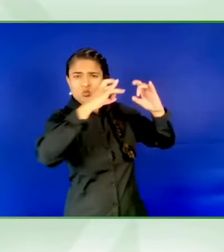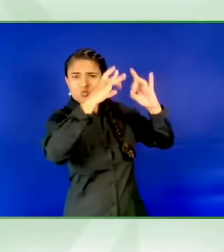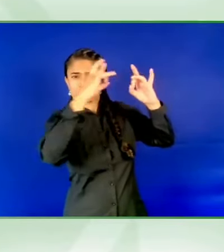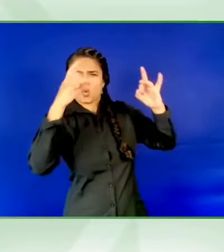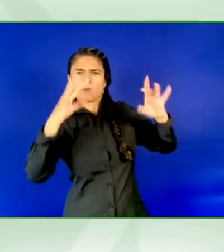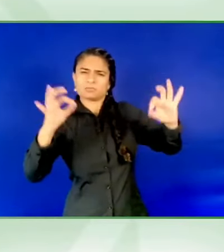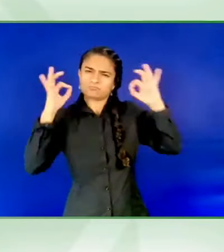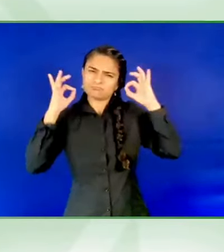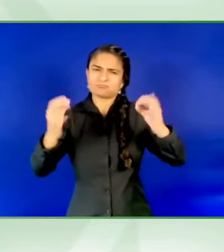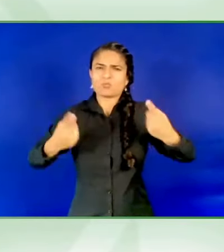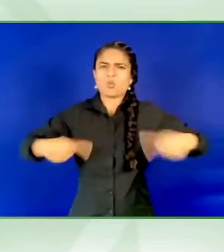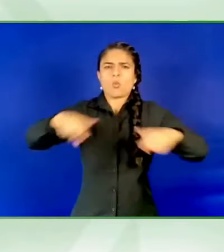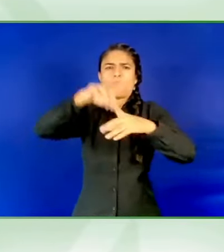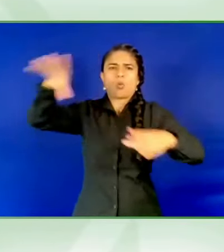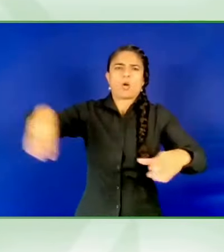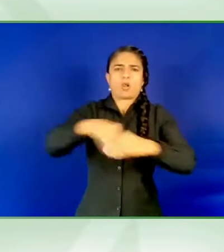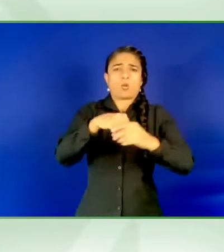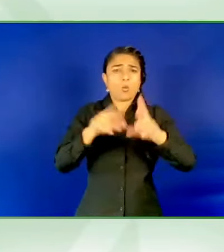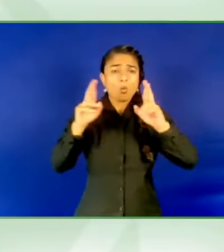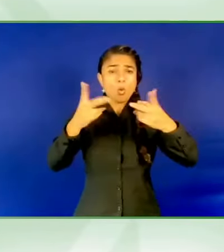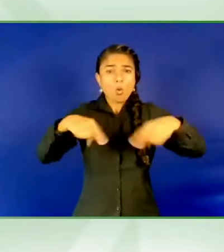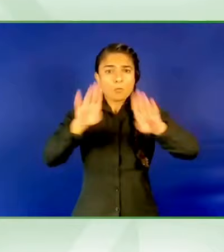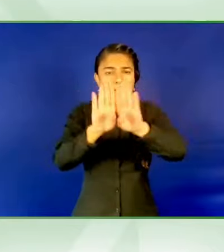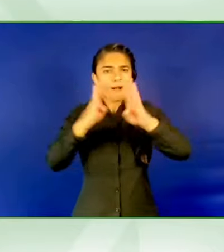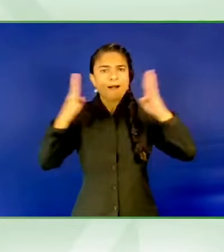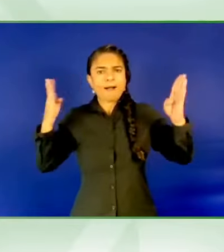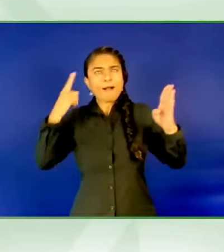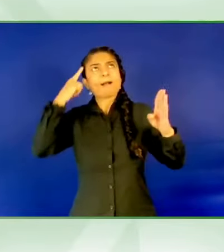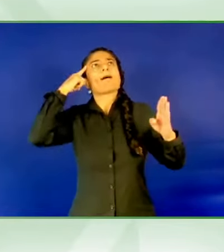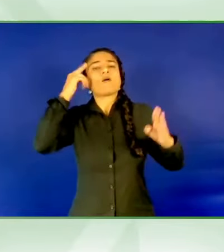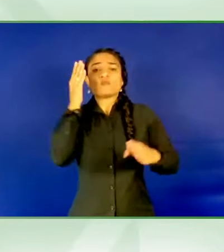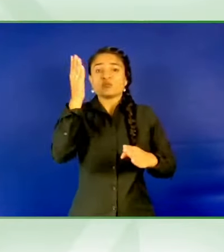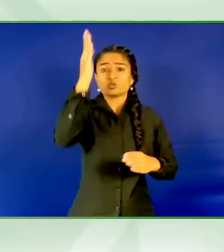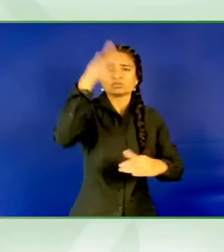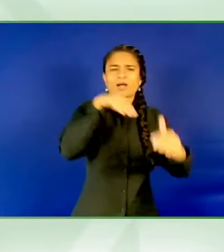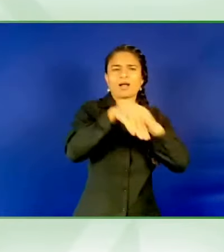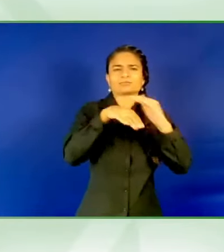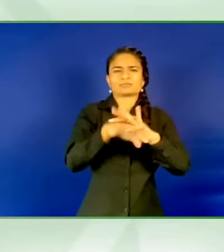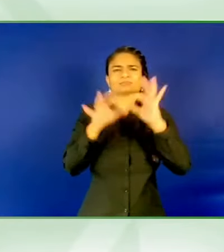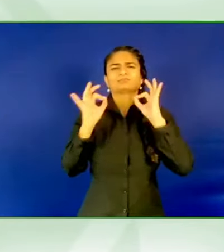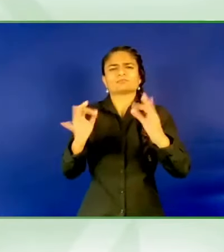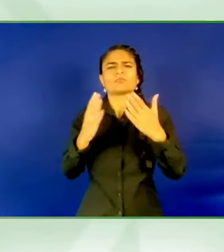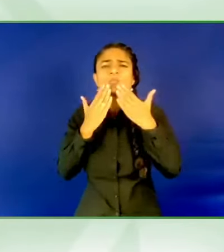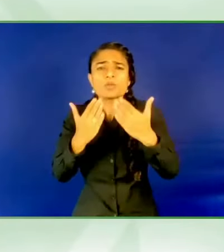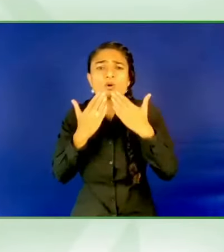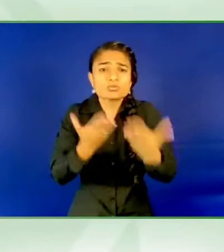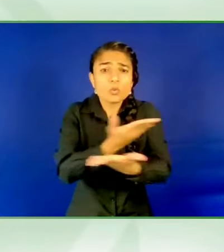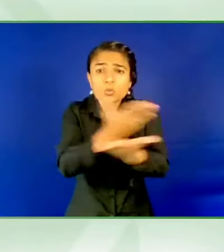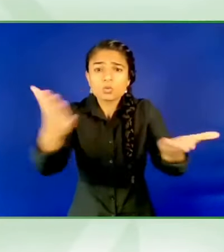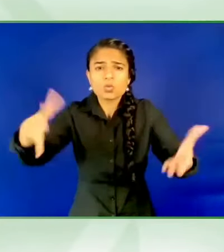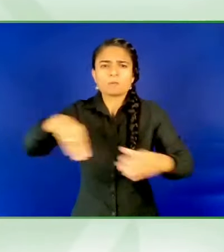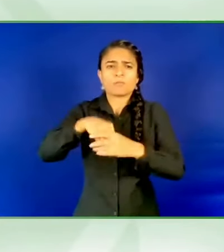see you again. Bye. Thank you very much. Bye. Thank you. Bye. Good day.